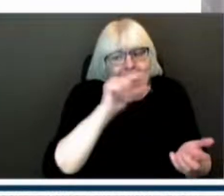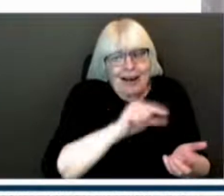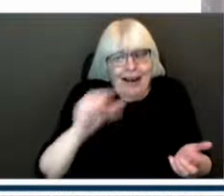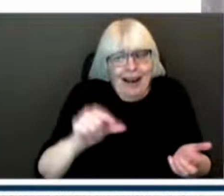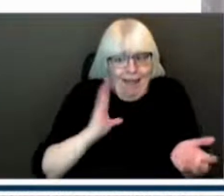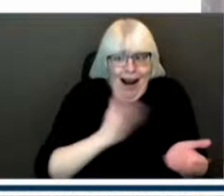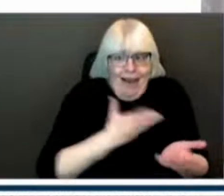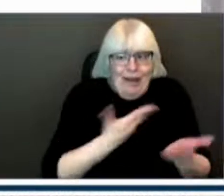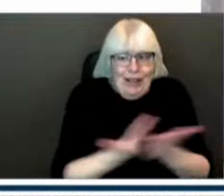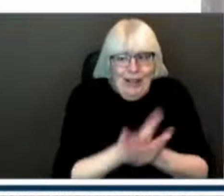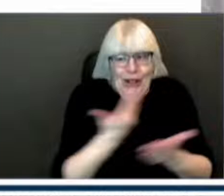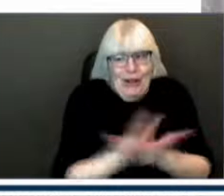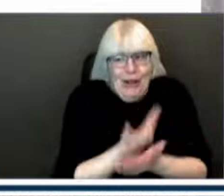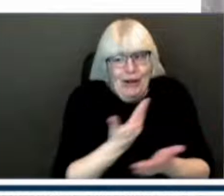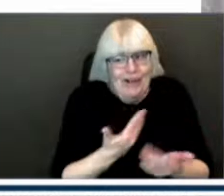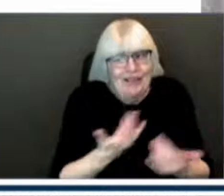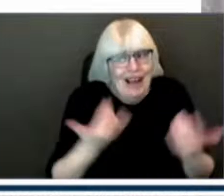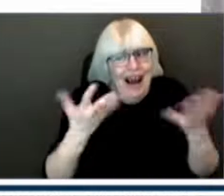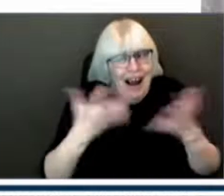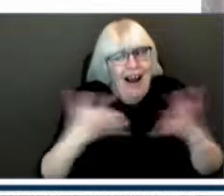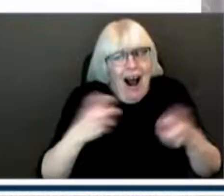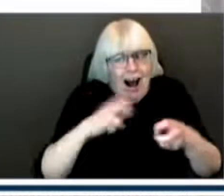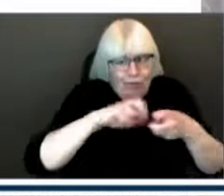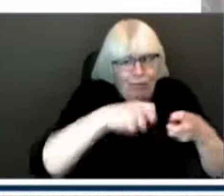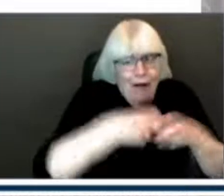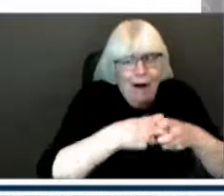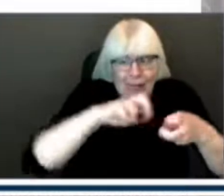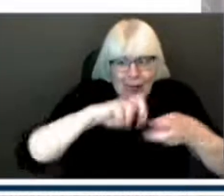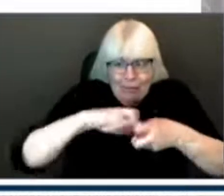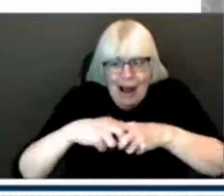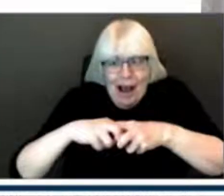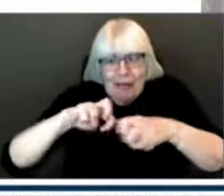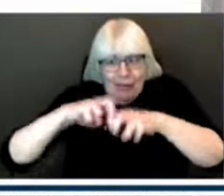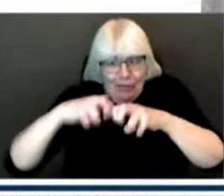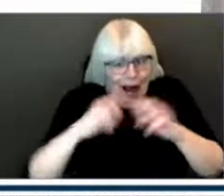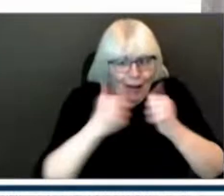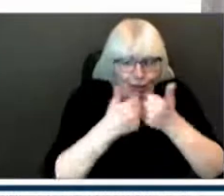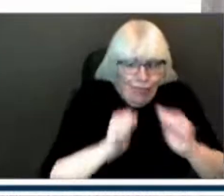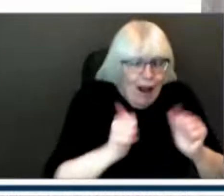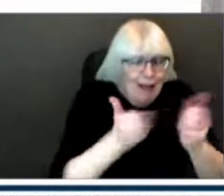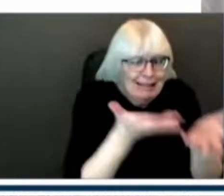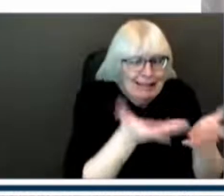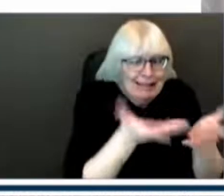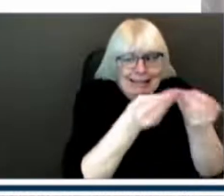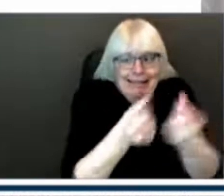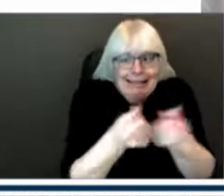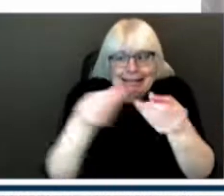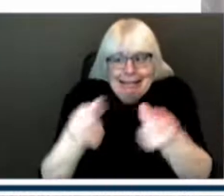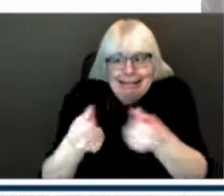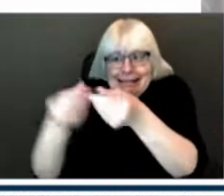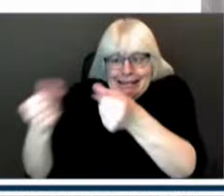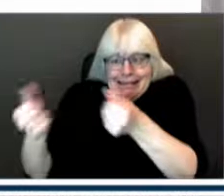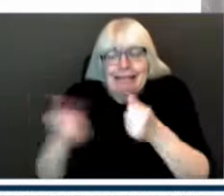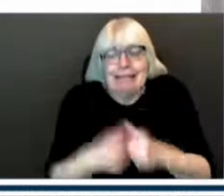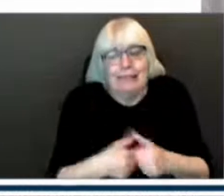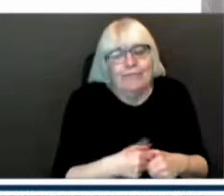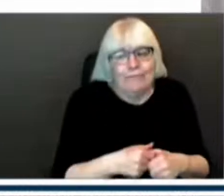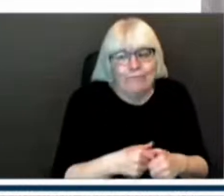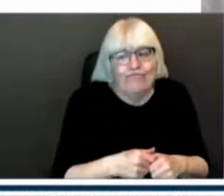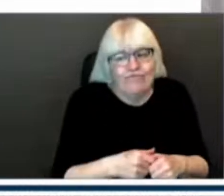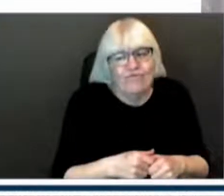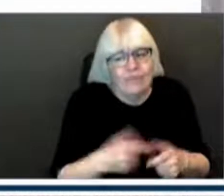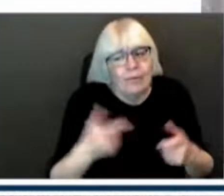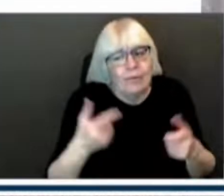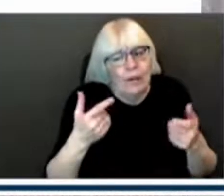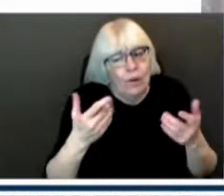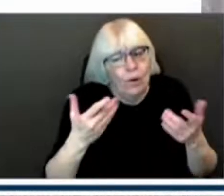and things that have been kind of languishing. We're not in the languishing team. We're in the doing team. So we're getting to